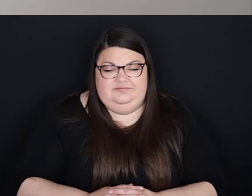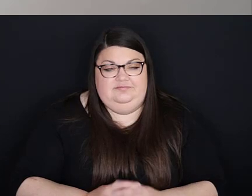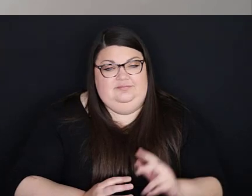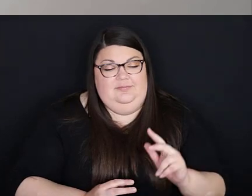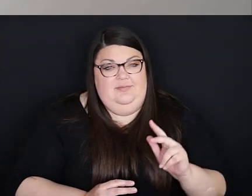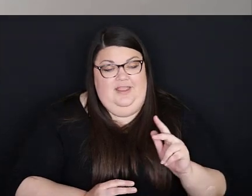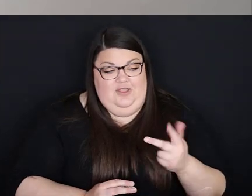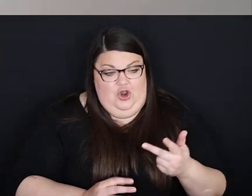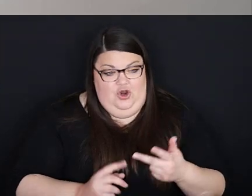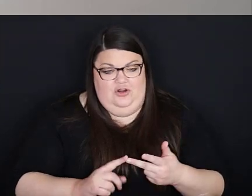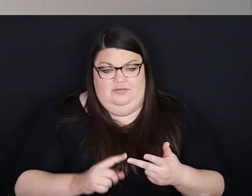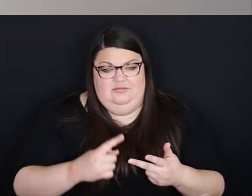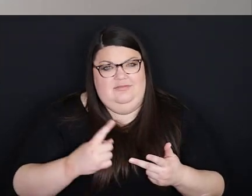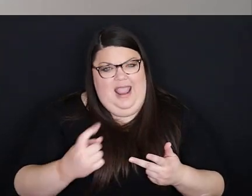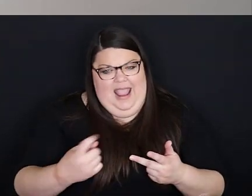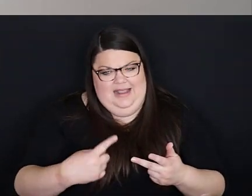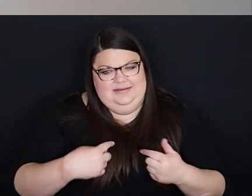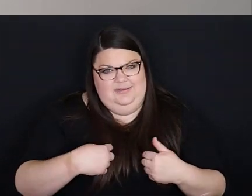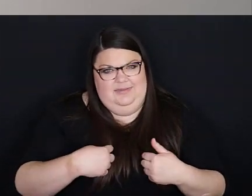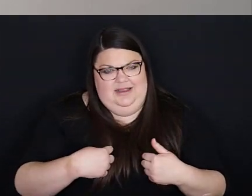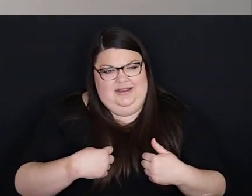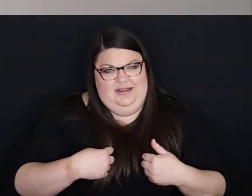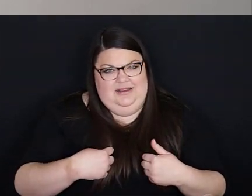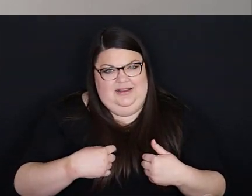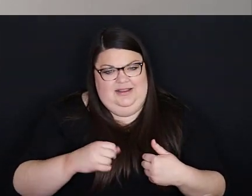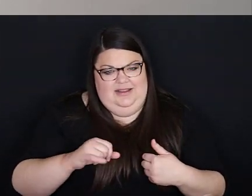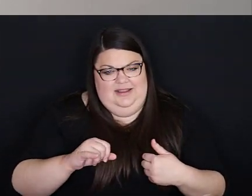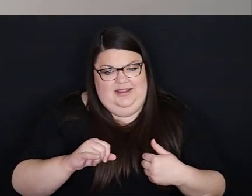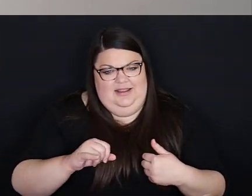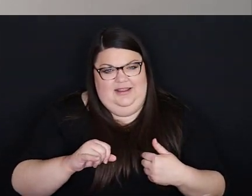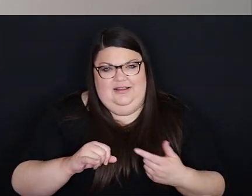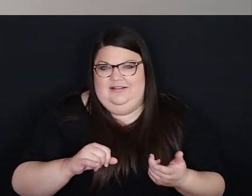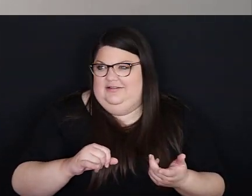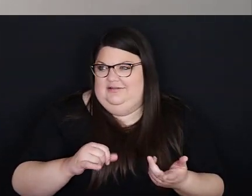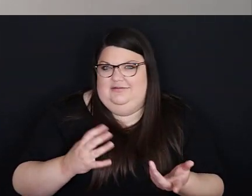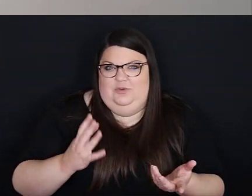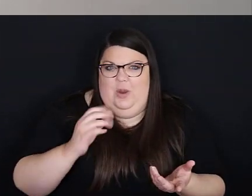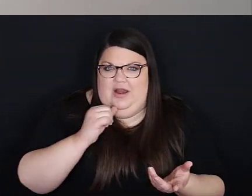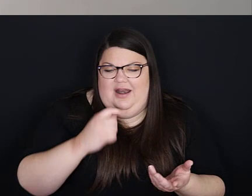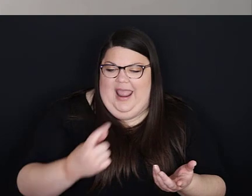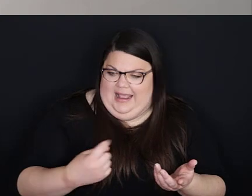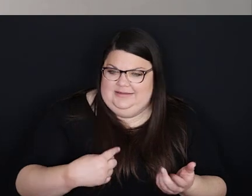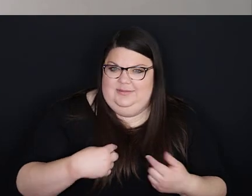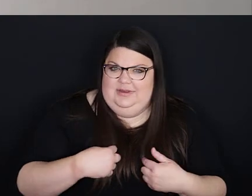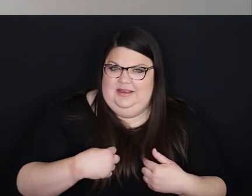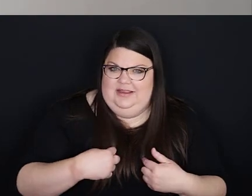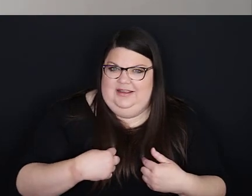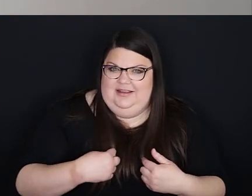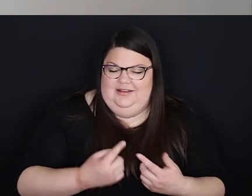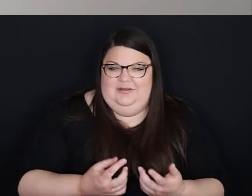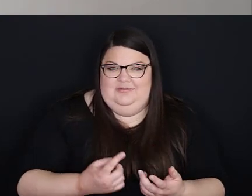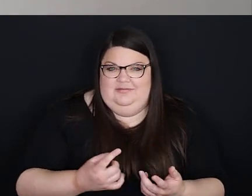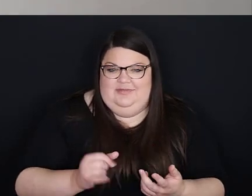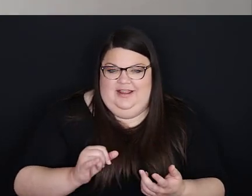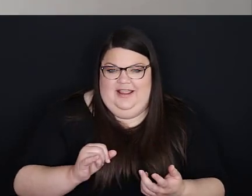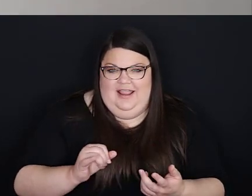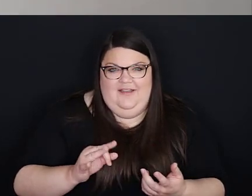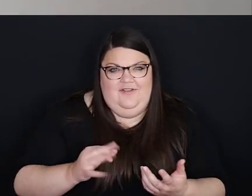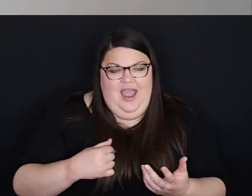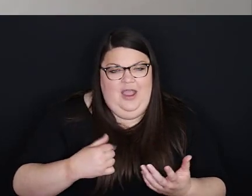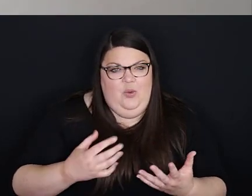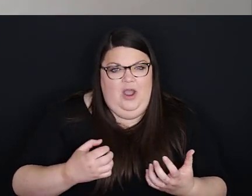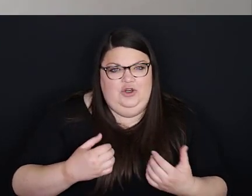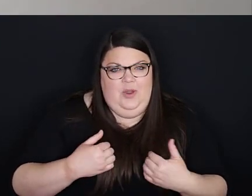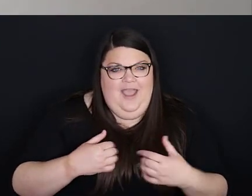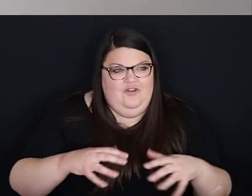And three, ask me if you ever, you know, such an unlikely thing. Ask me what if